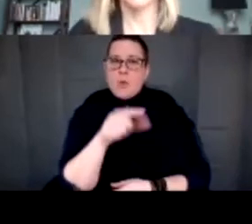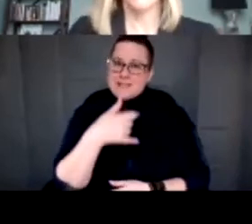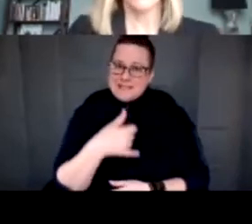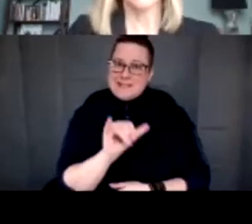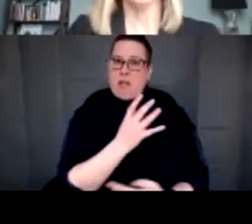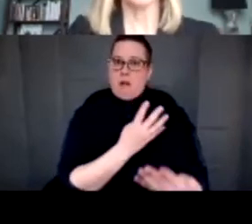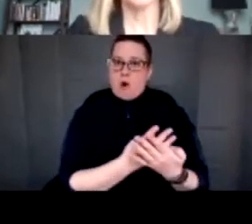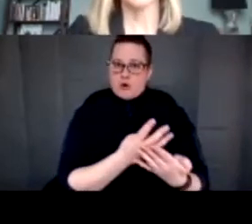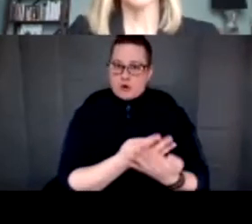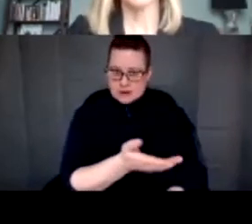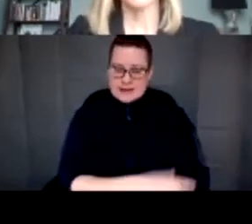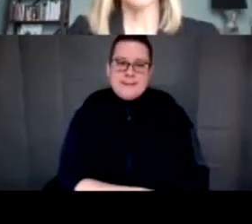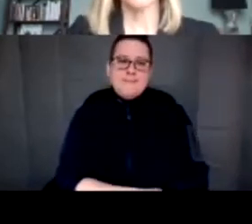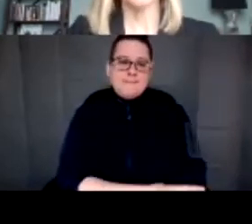incarcerated.